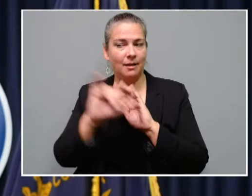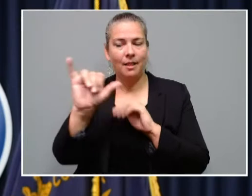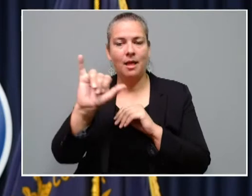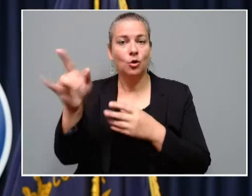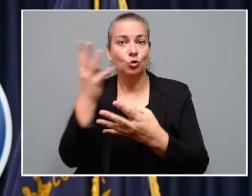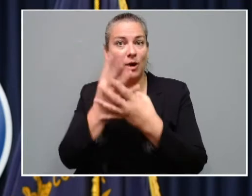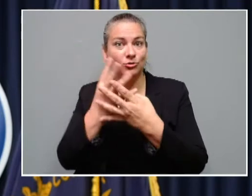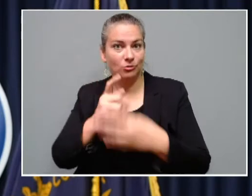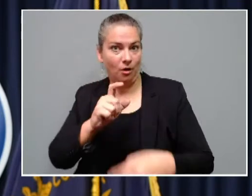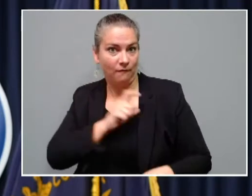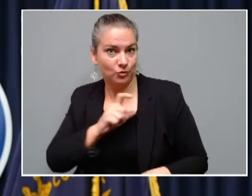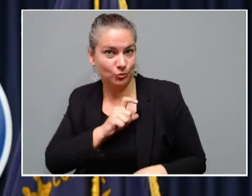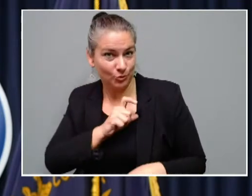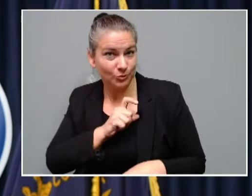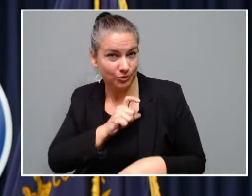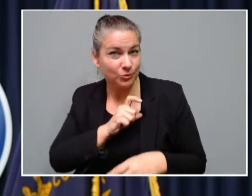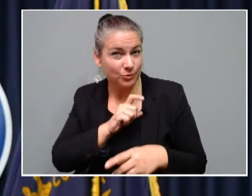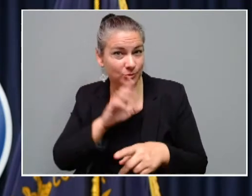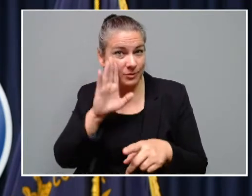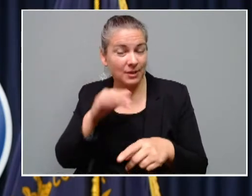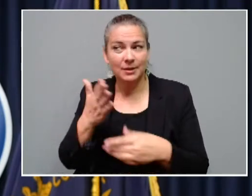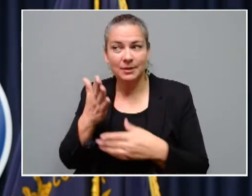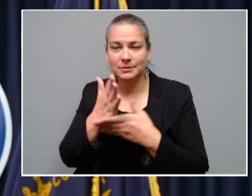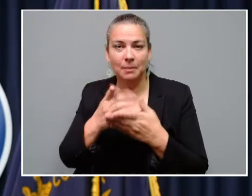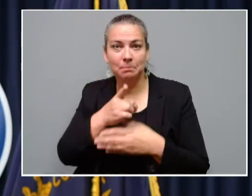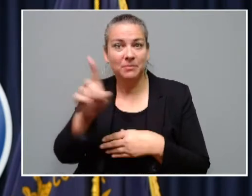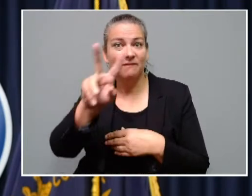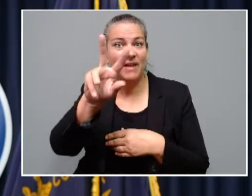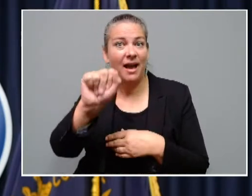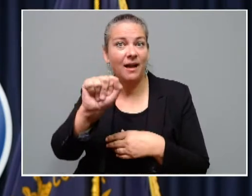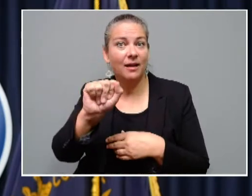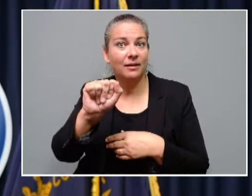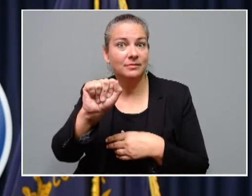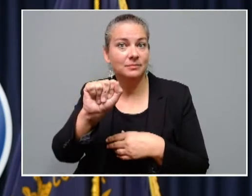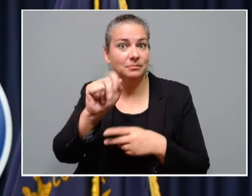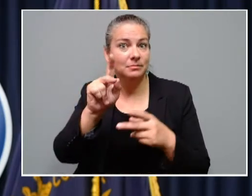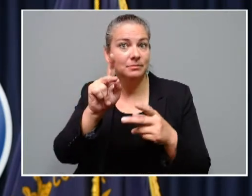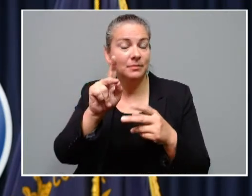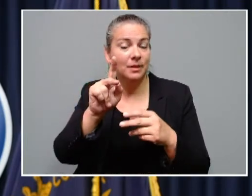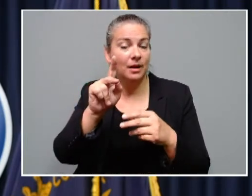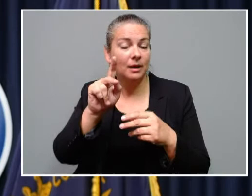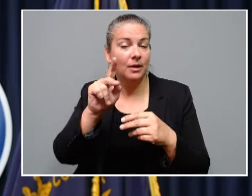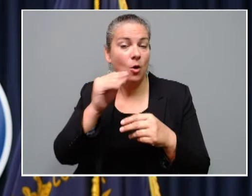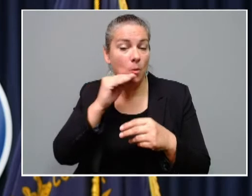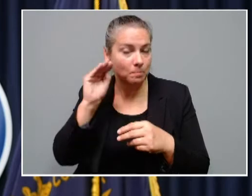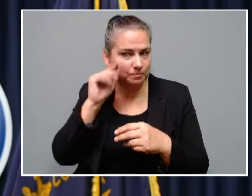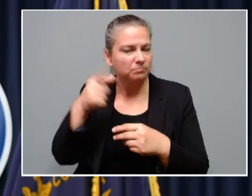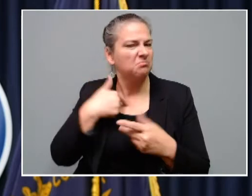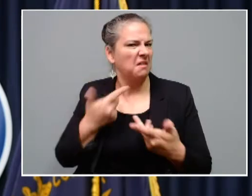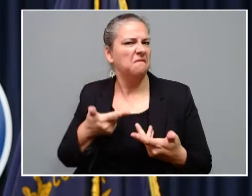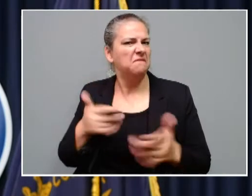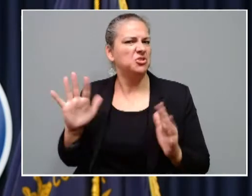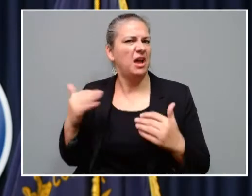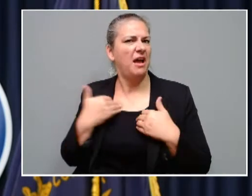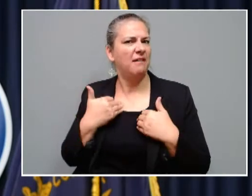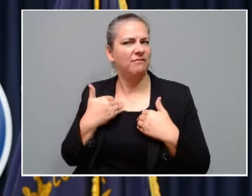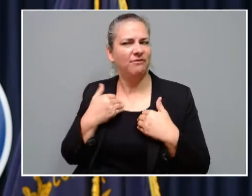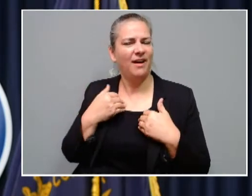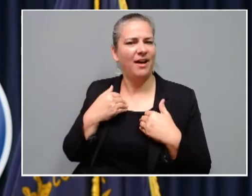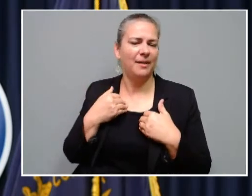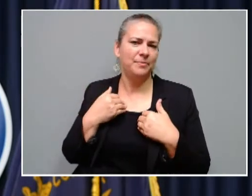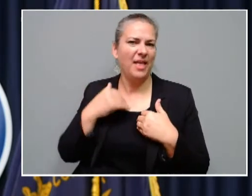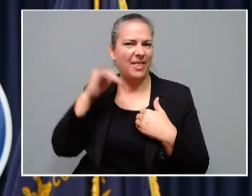officers, those who work at our VA homes, that we already have that